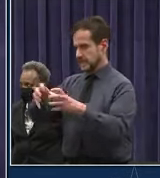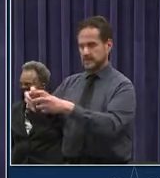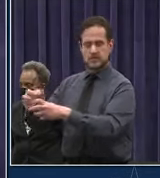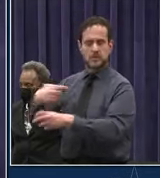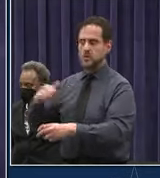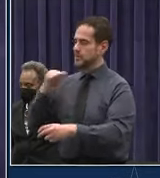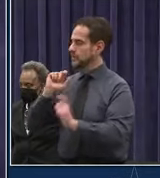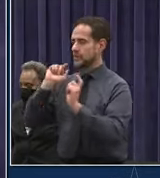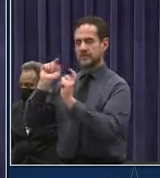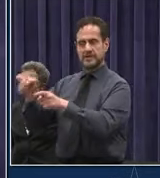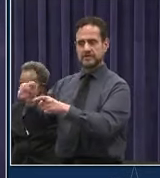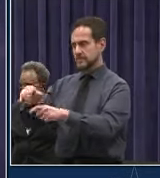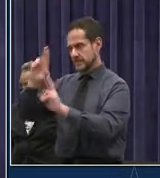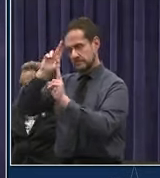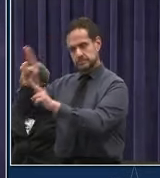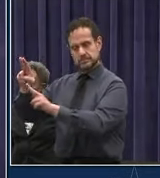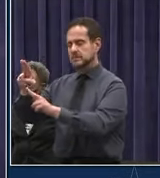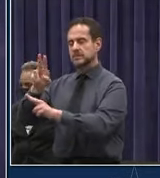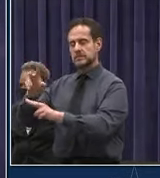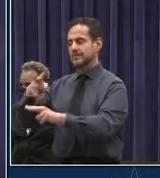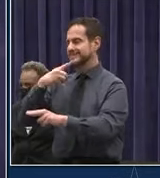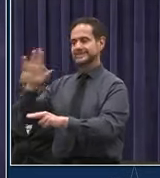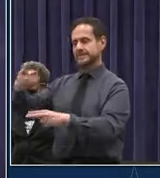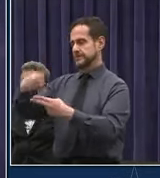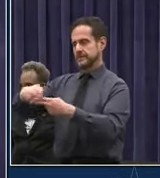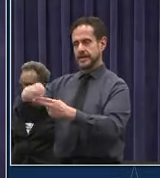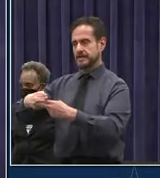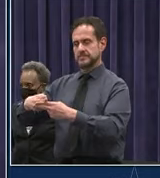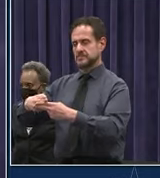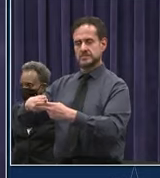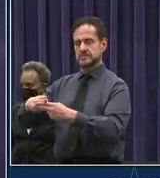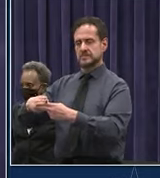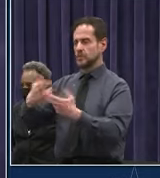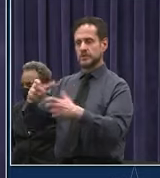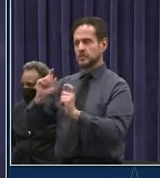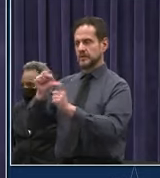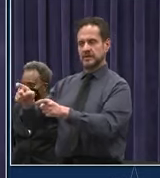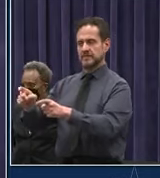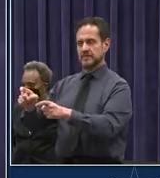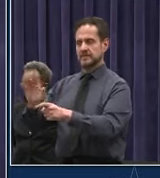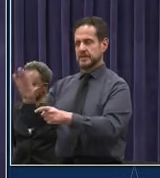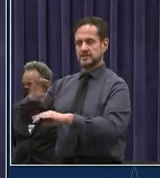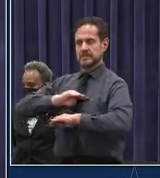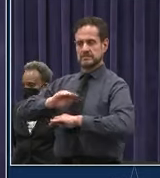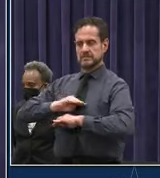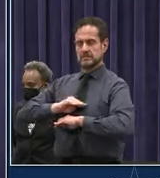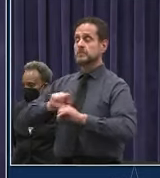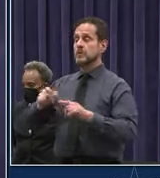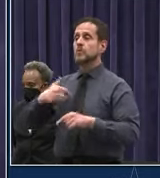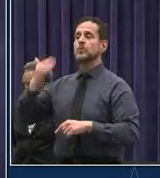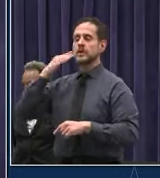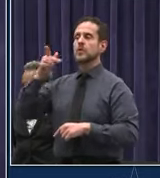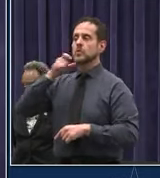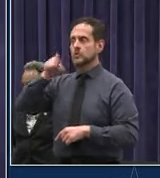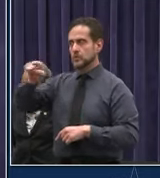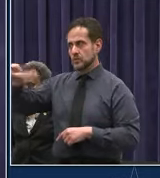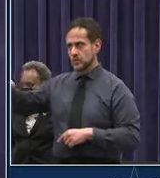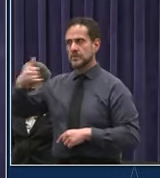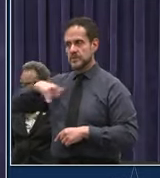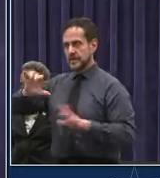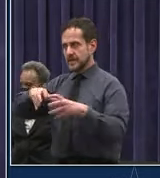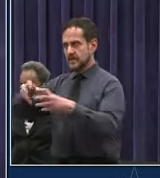that sparked this shooting and kind of the toll that it's already taken on the community? So we're being careful